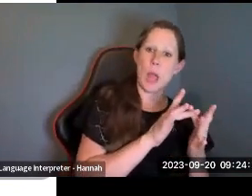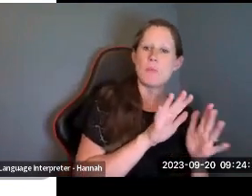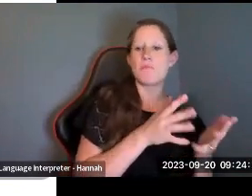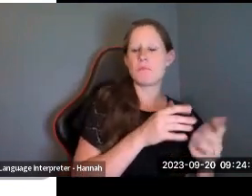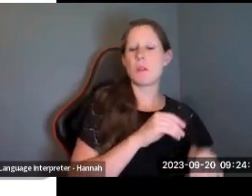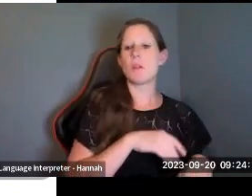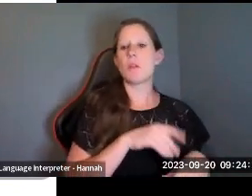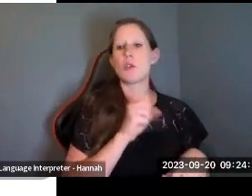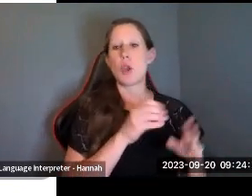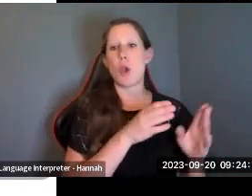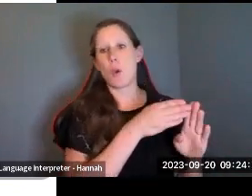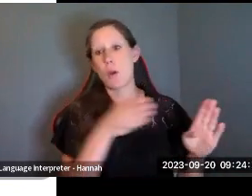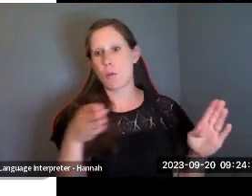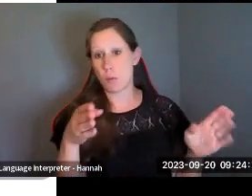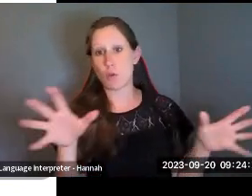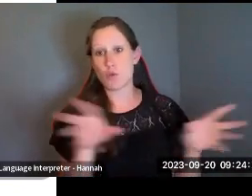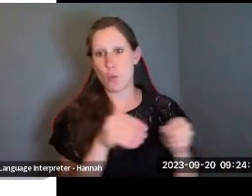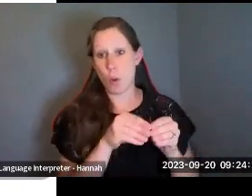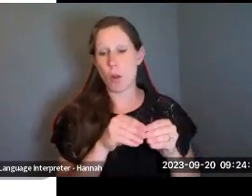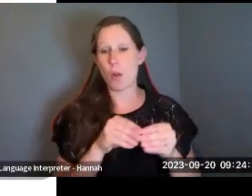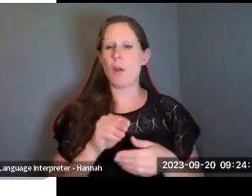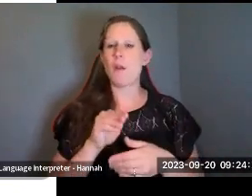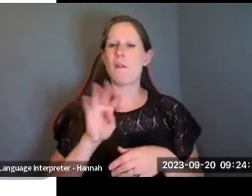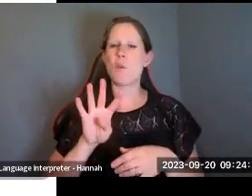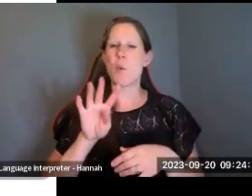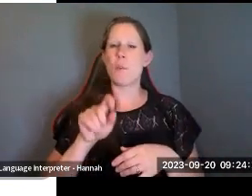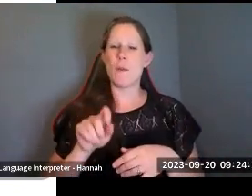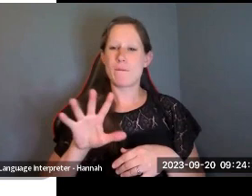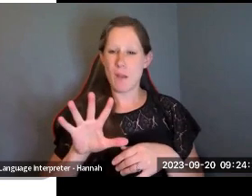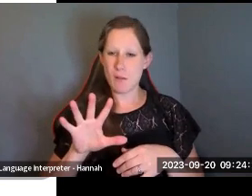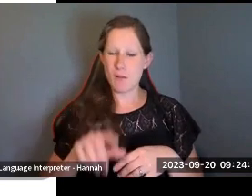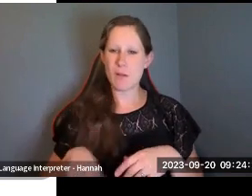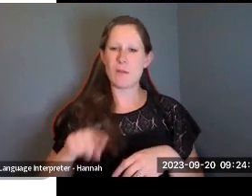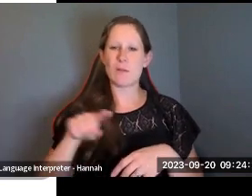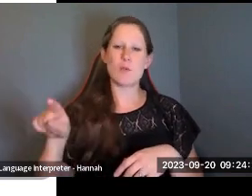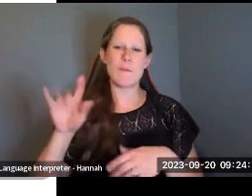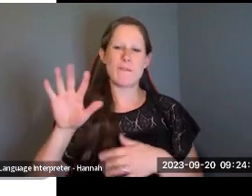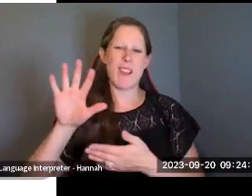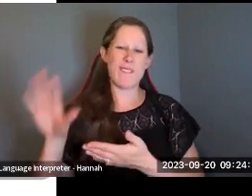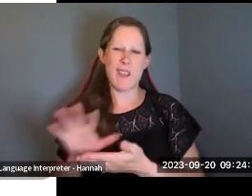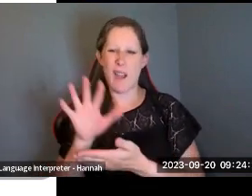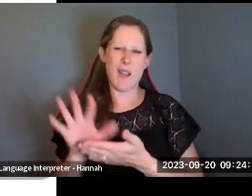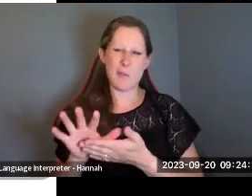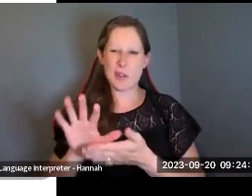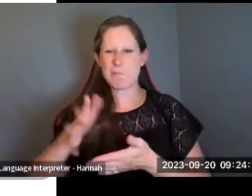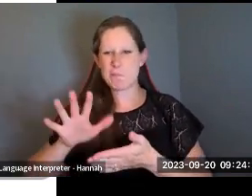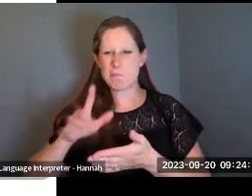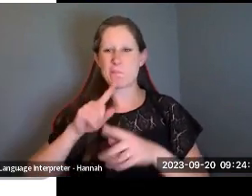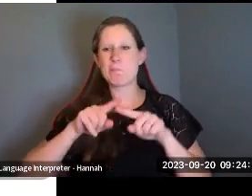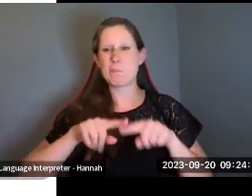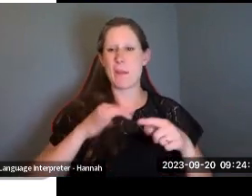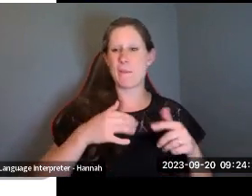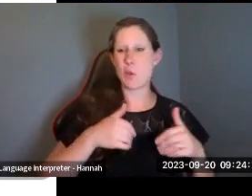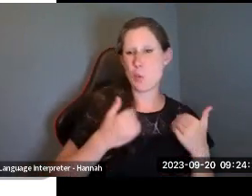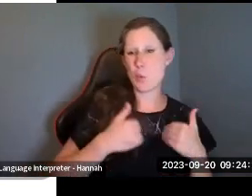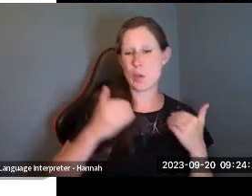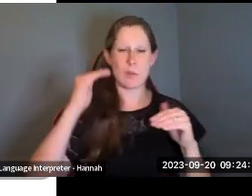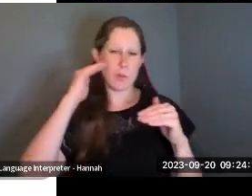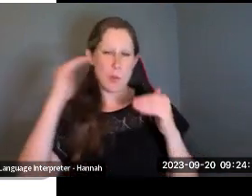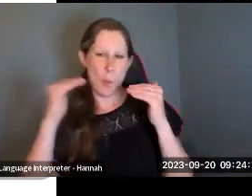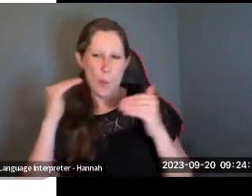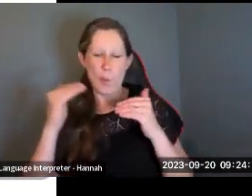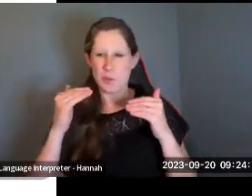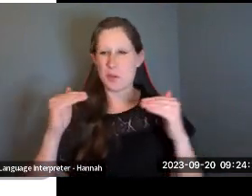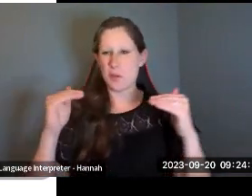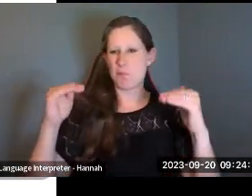5.5 hours, depending again on whether you're choosing the youth or the adult curriculum. But that skills